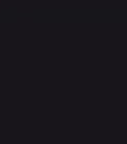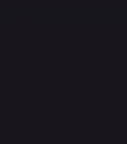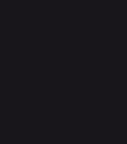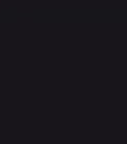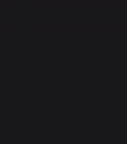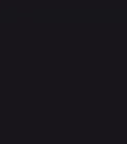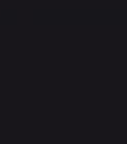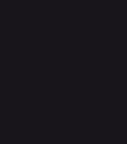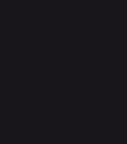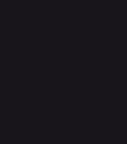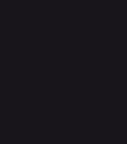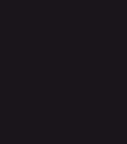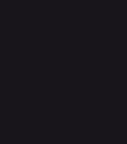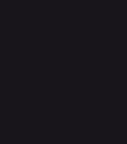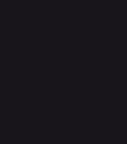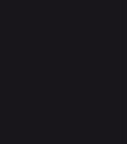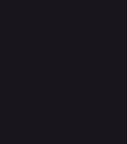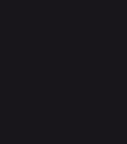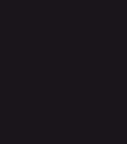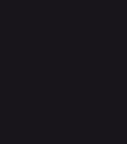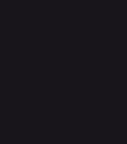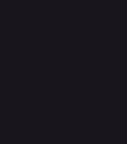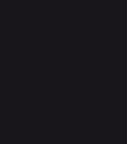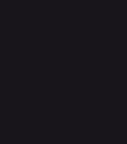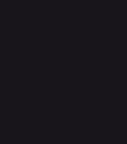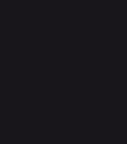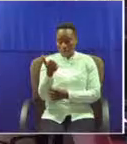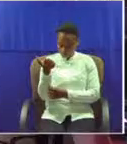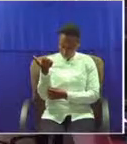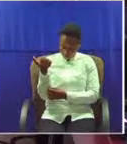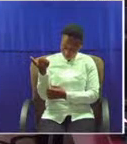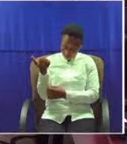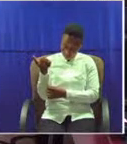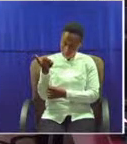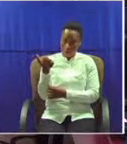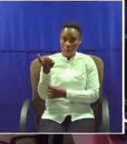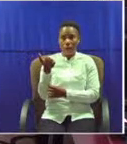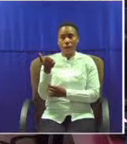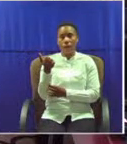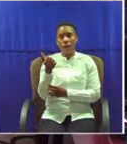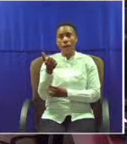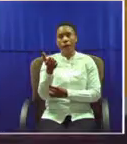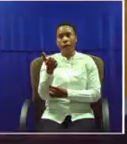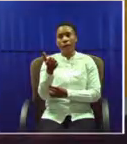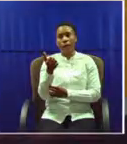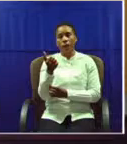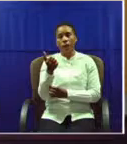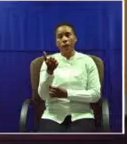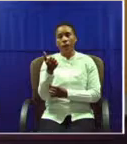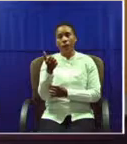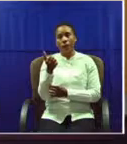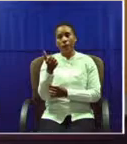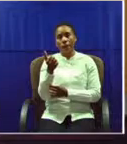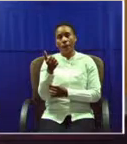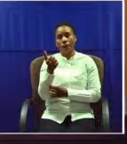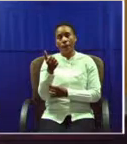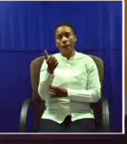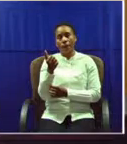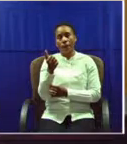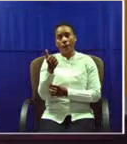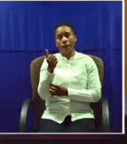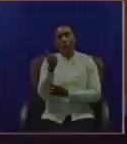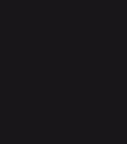Speaker. Yes. On a point of order. On a point of order. You did not raise order. Your